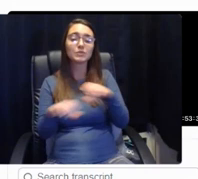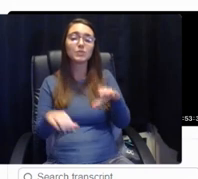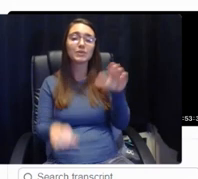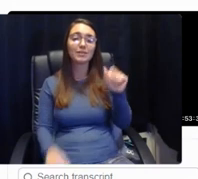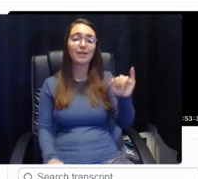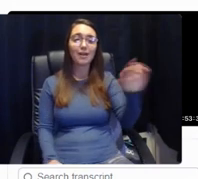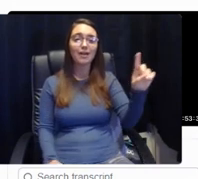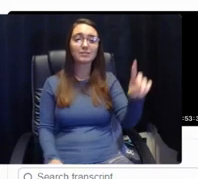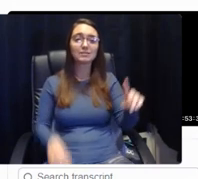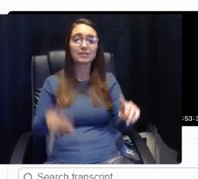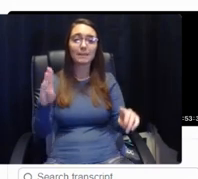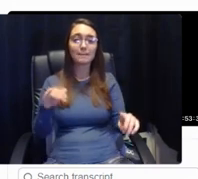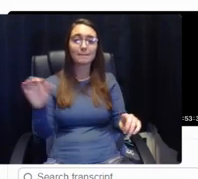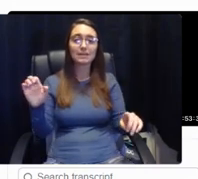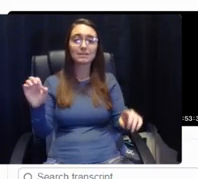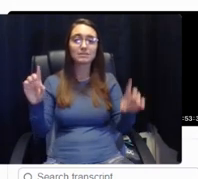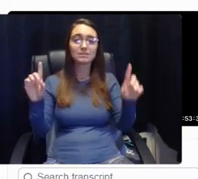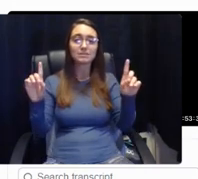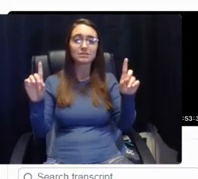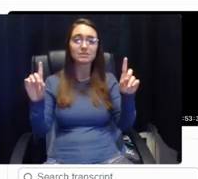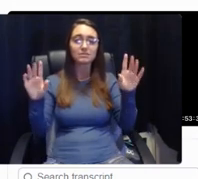titration,